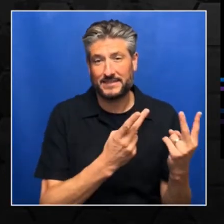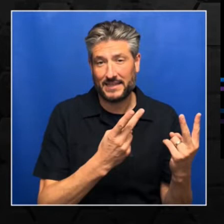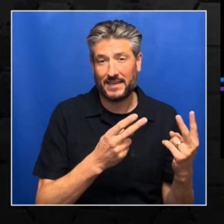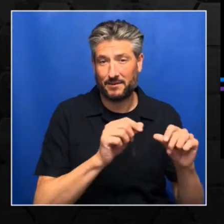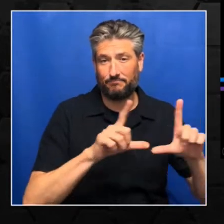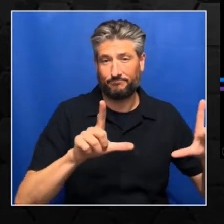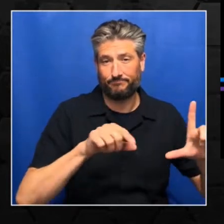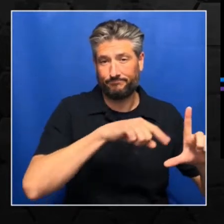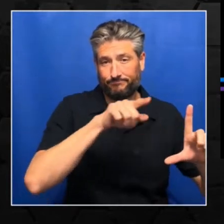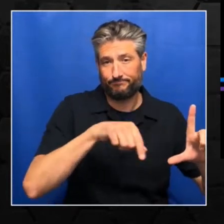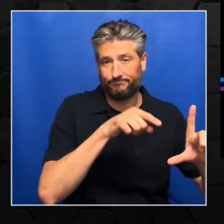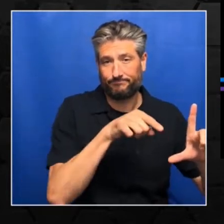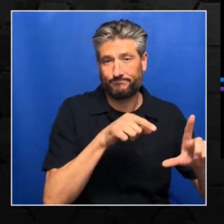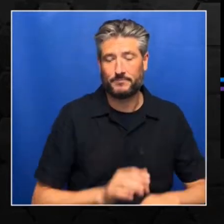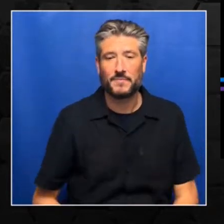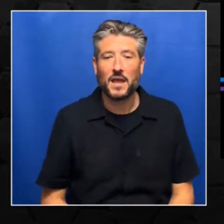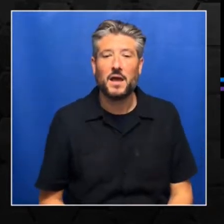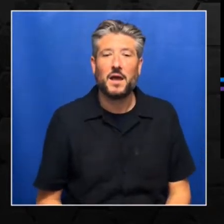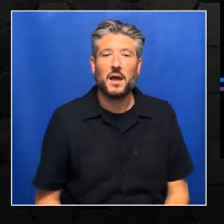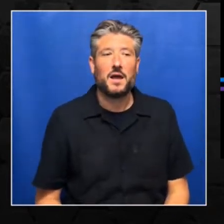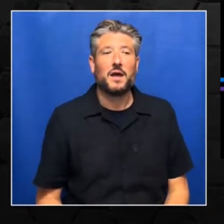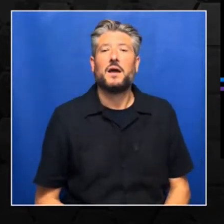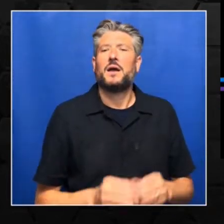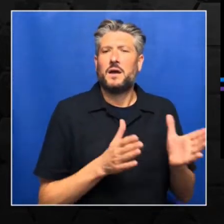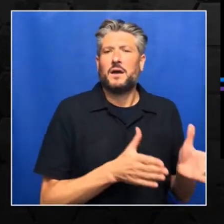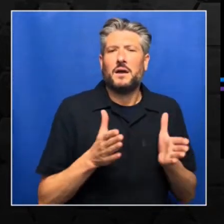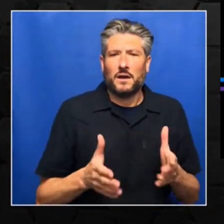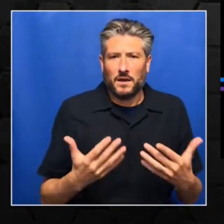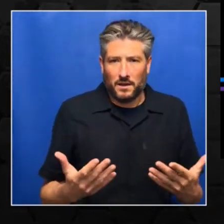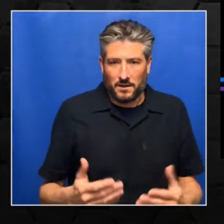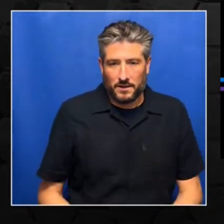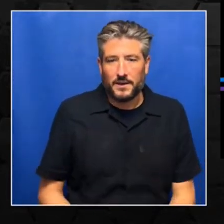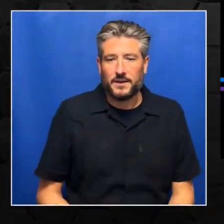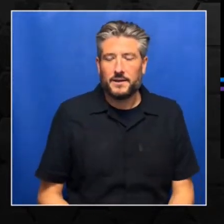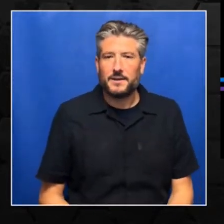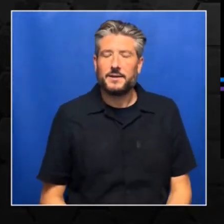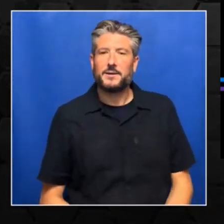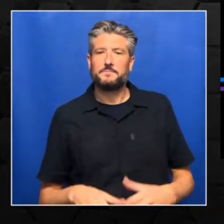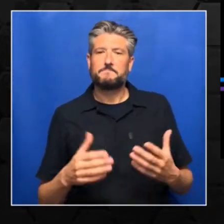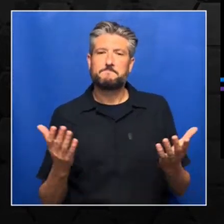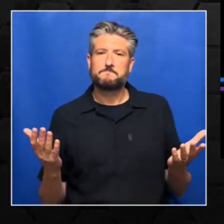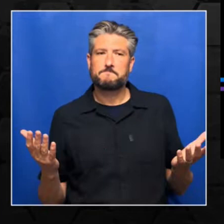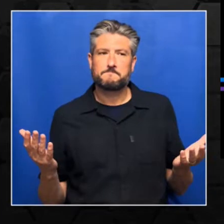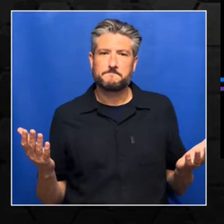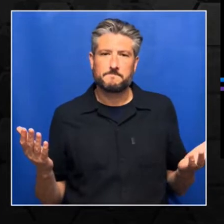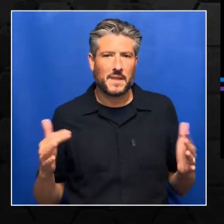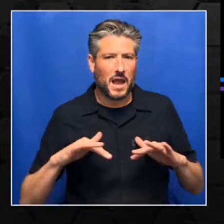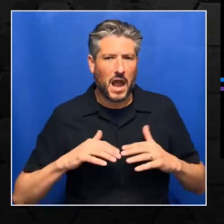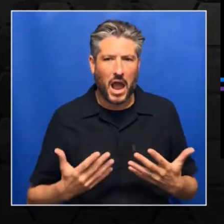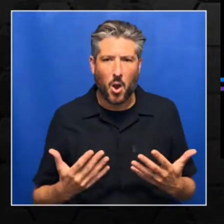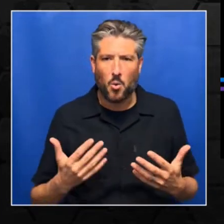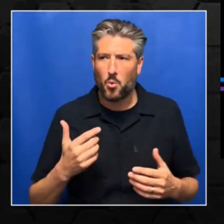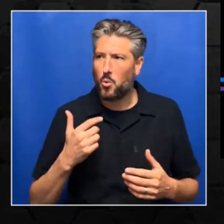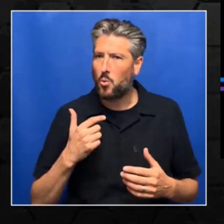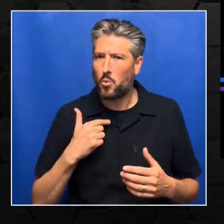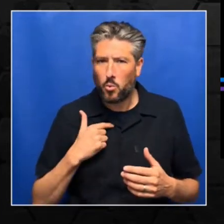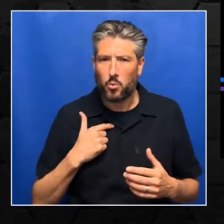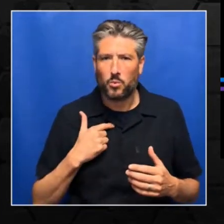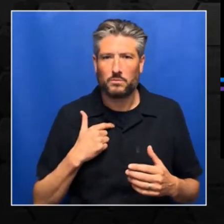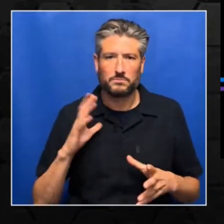So moving on, right? So now, how can one get started with machine learning? To be